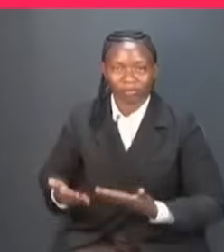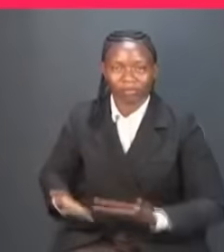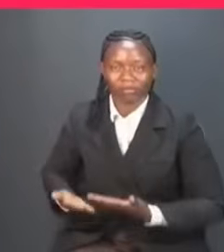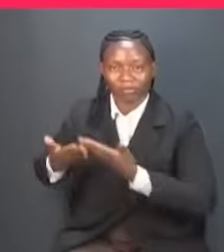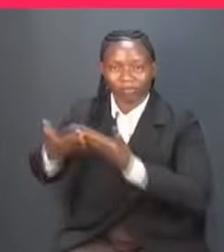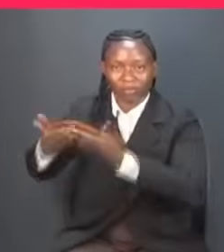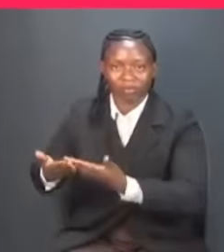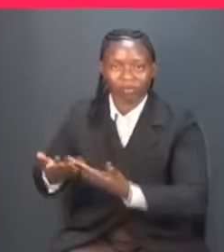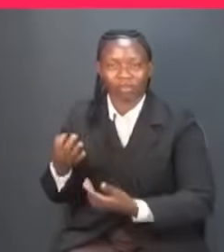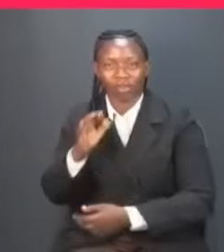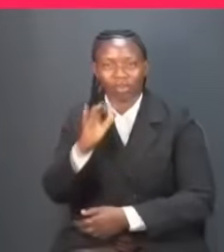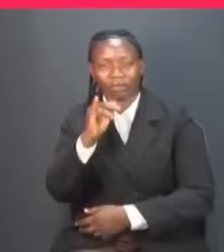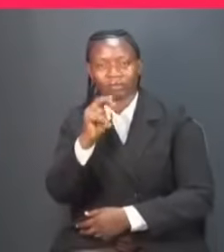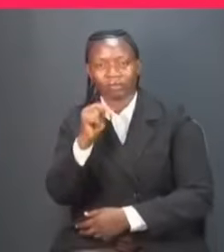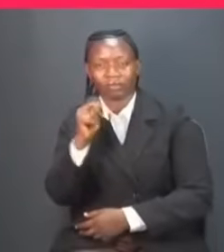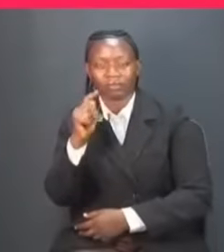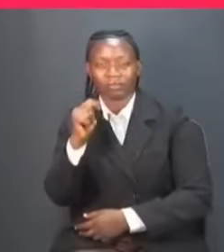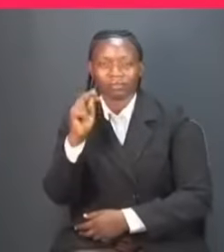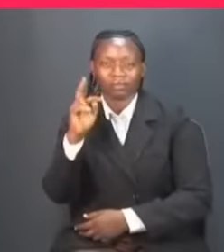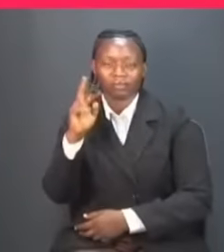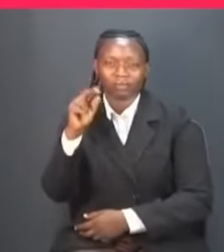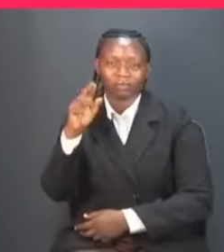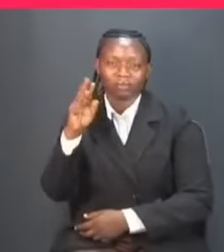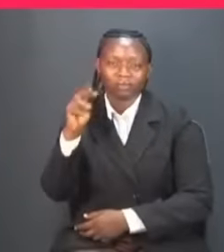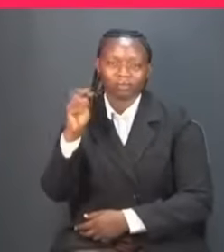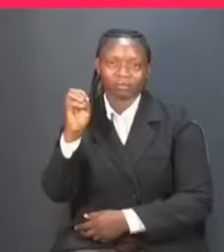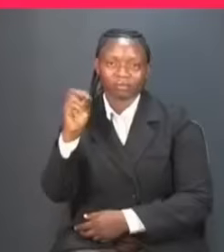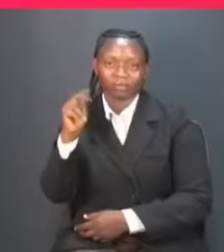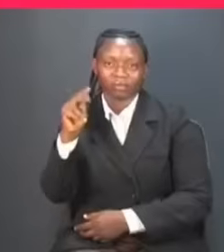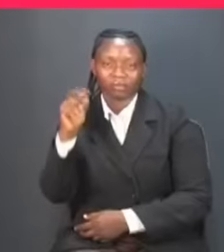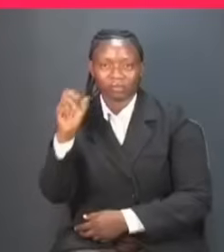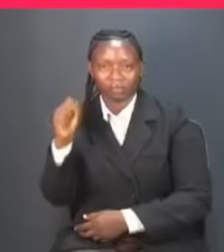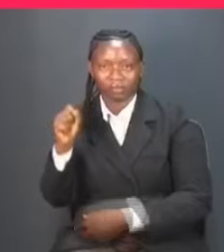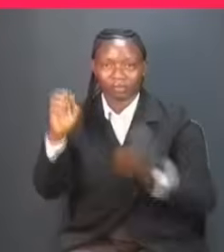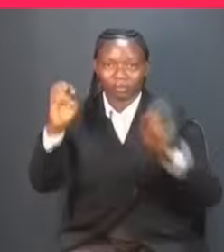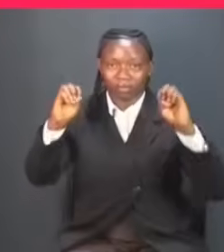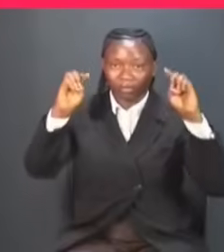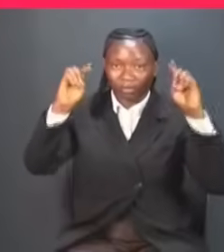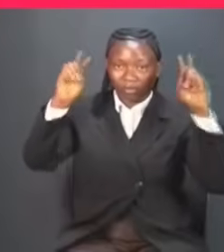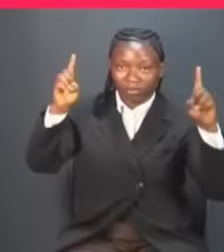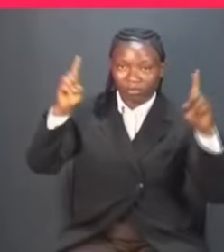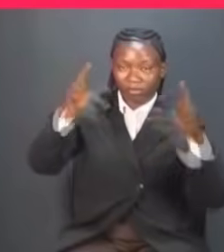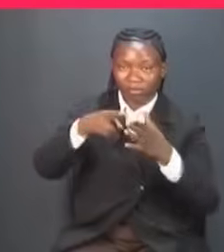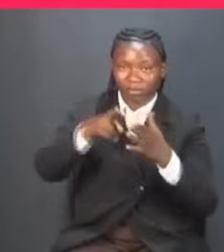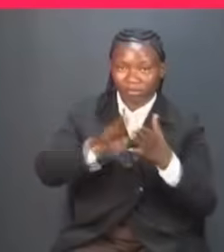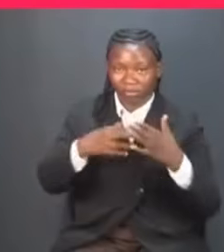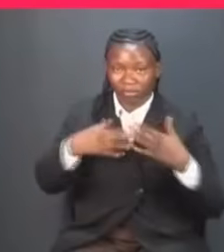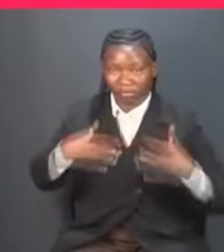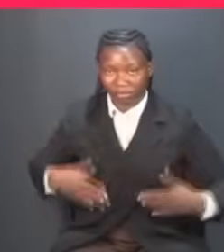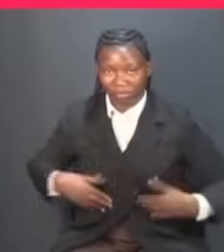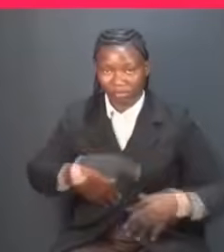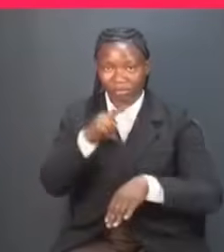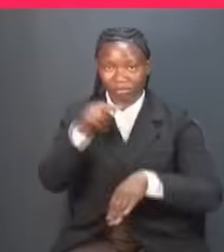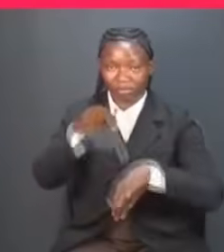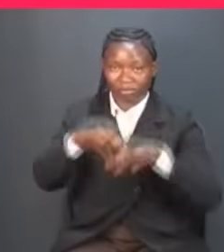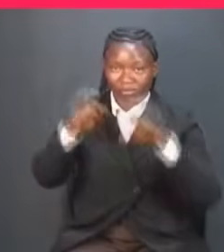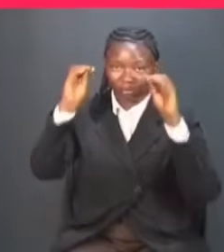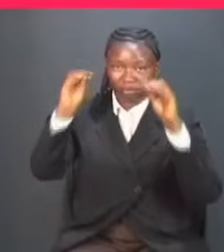presentation of instruments, education regulatory bodies, National Teaching